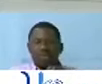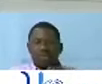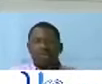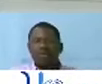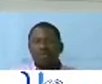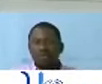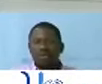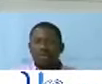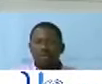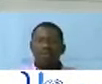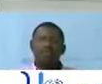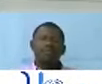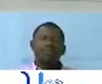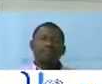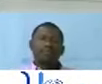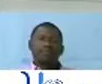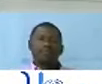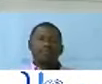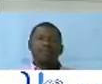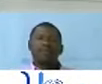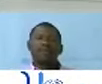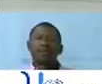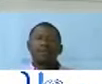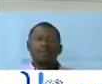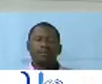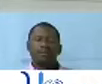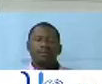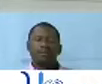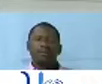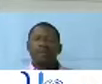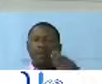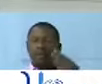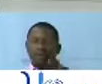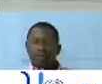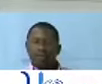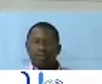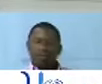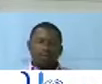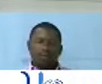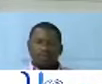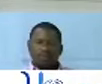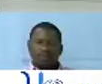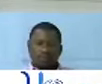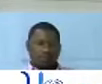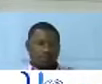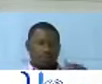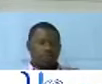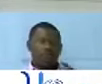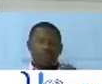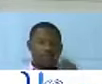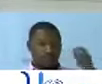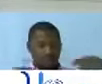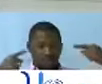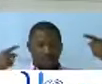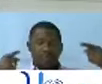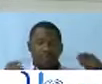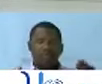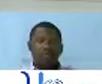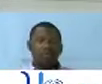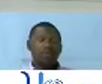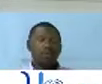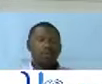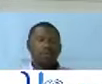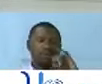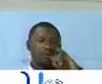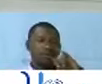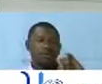ta faslanté ay djégo rek. For example, if when we our boycott was very successful with Justice Paul ci